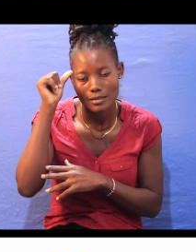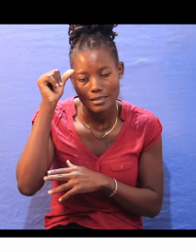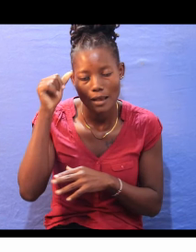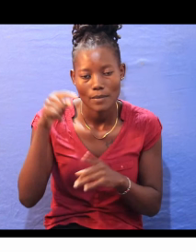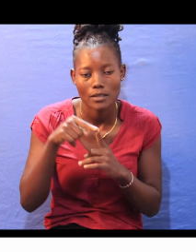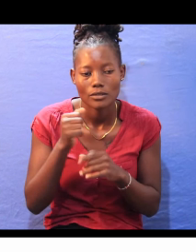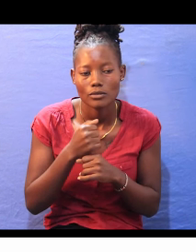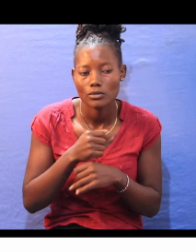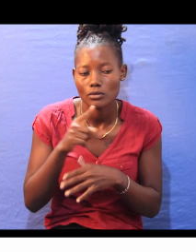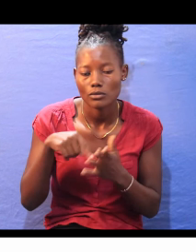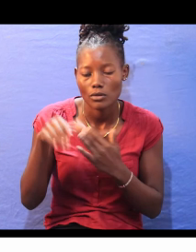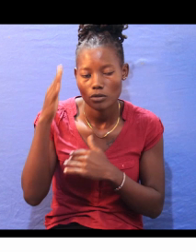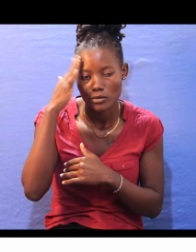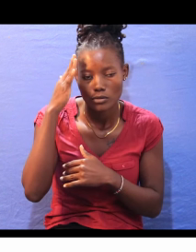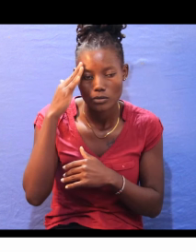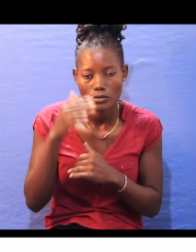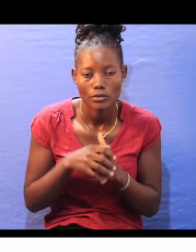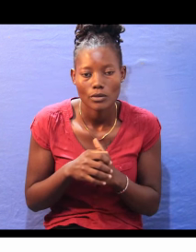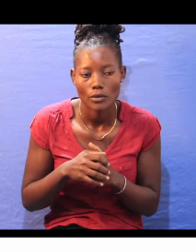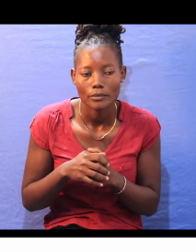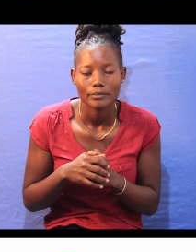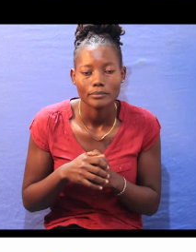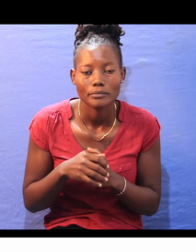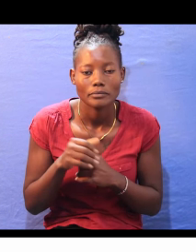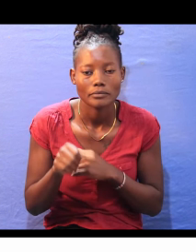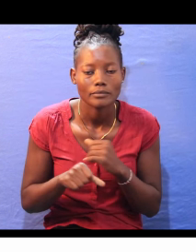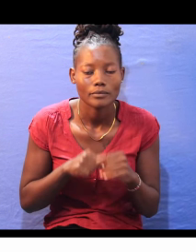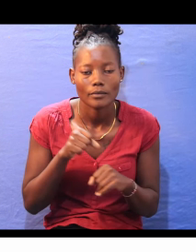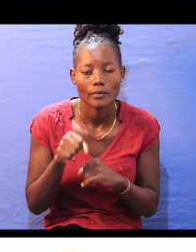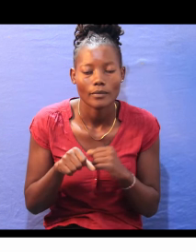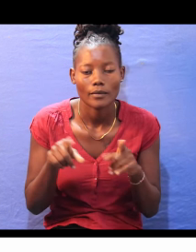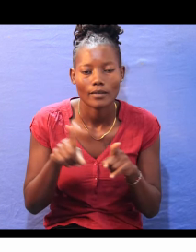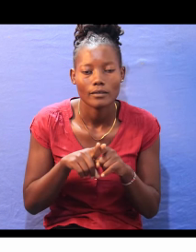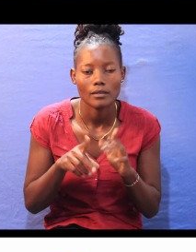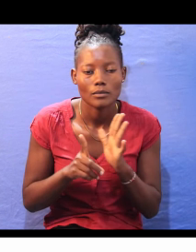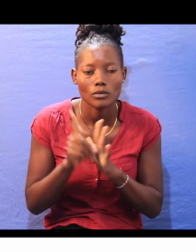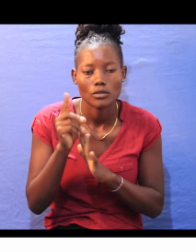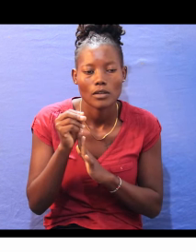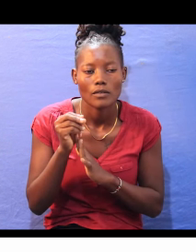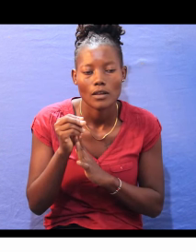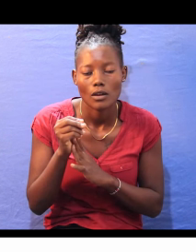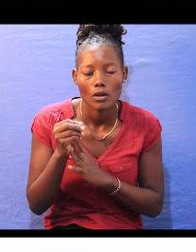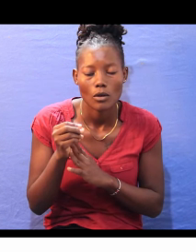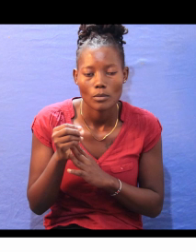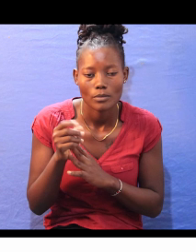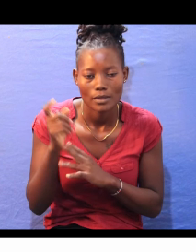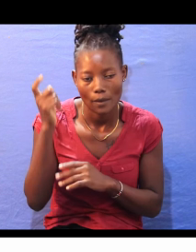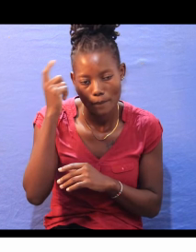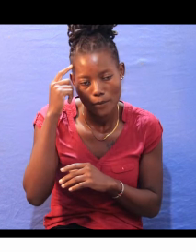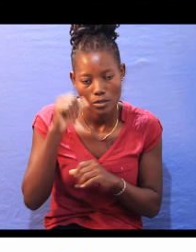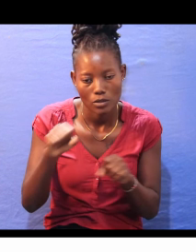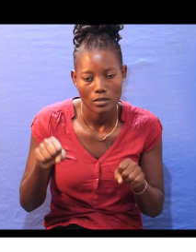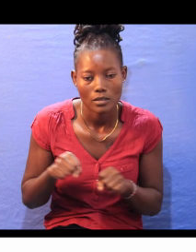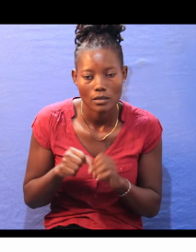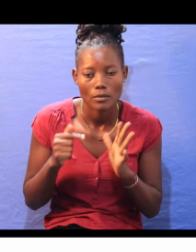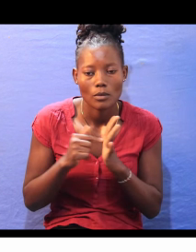to utilize the stretch shortening cycle and to develop the nervous system to the point where we can